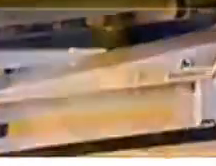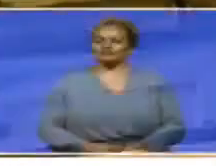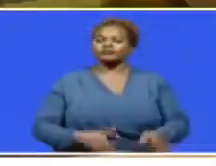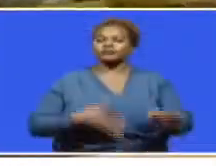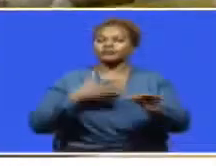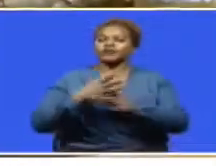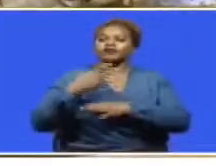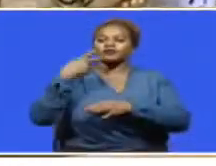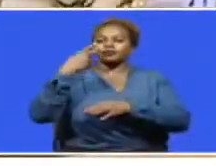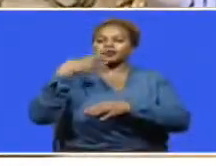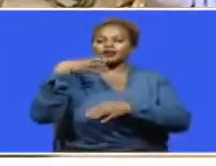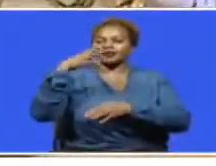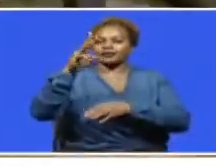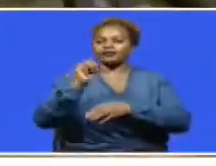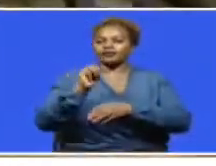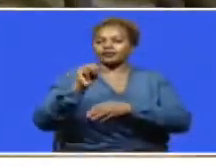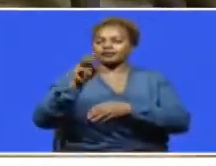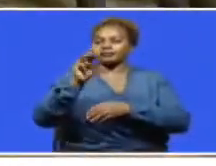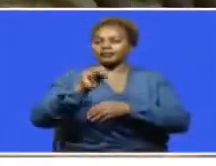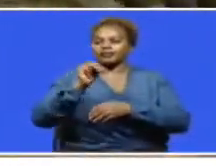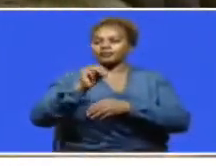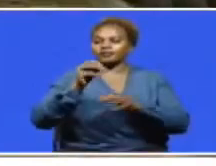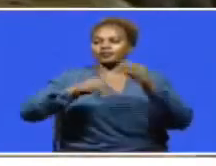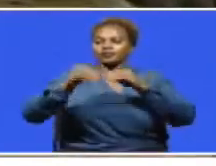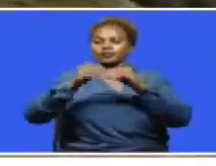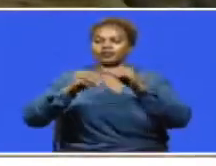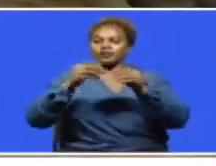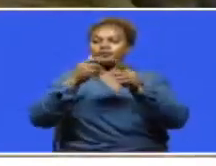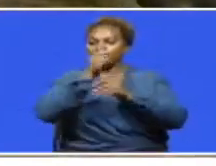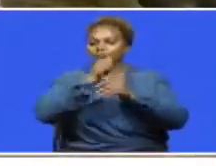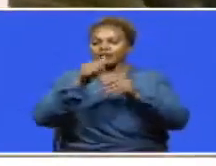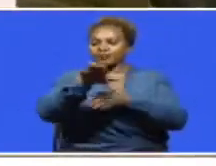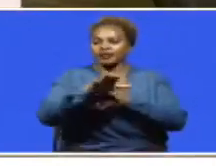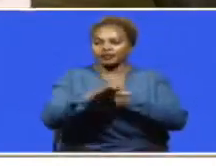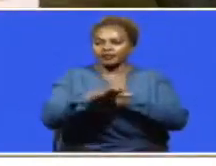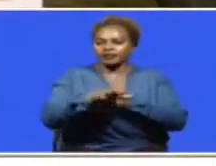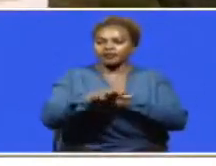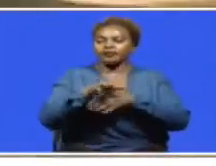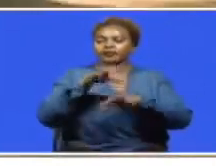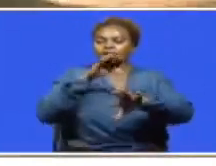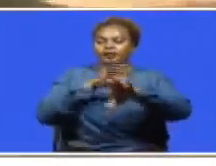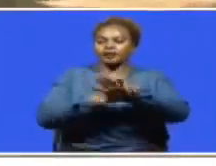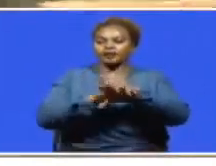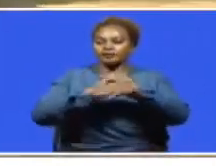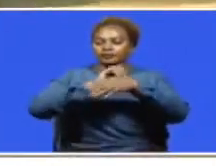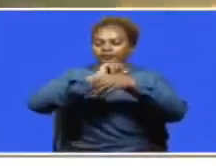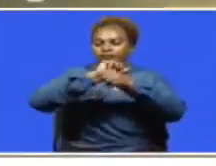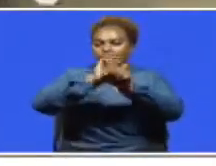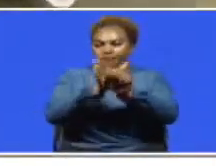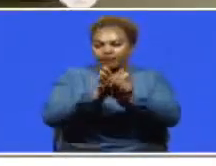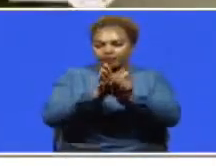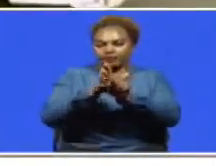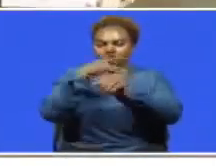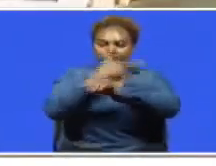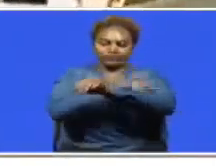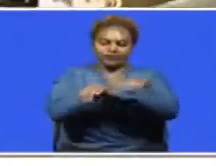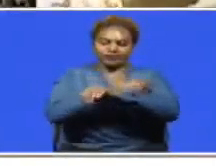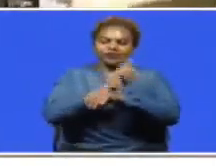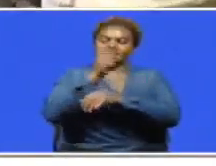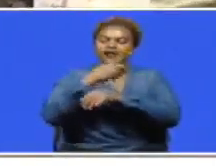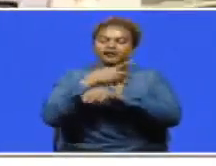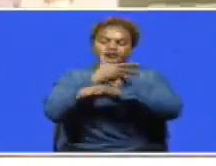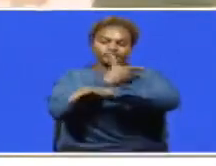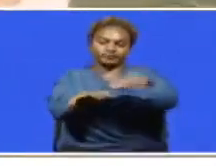Over 240 million Kenya shillings was contributed by the private sector in procurement of COVID vaccines in the first phase